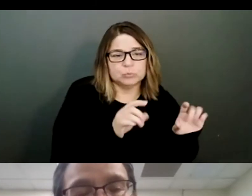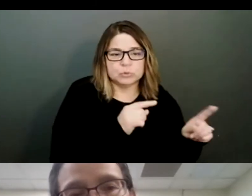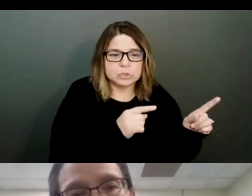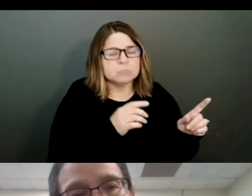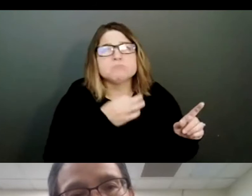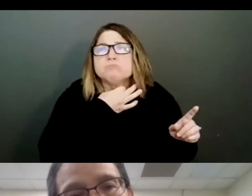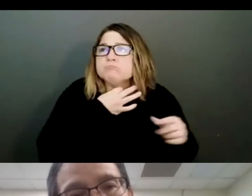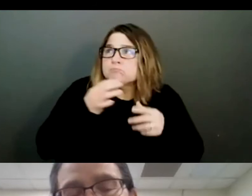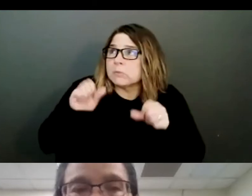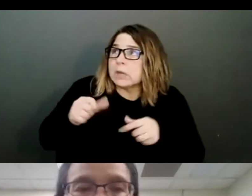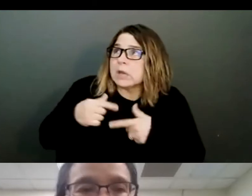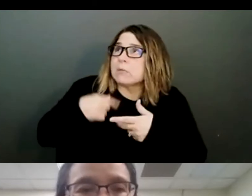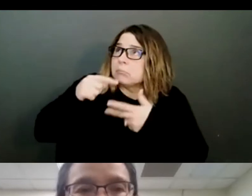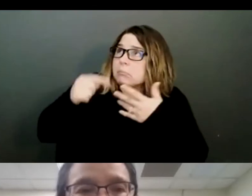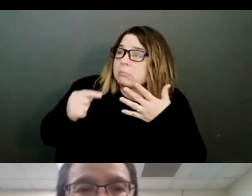and,